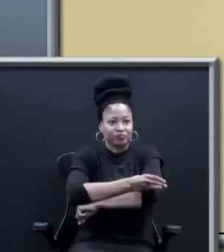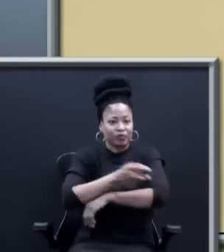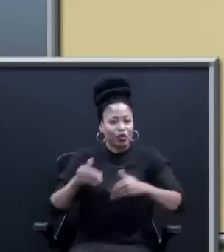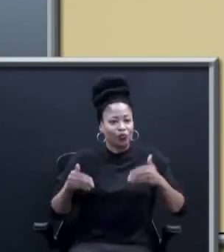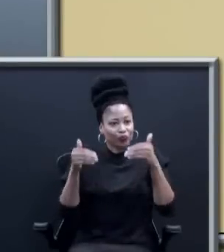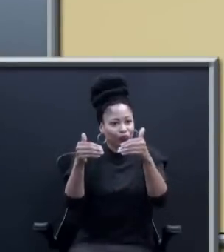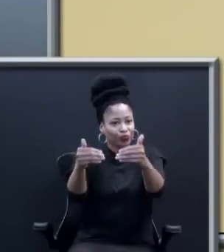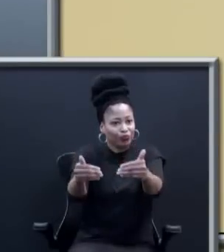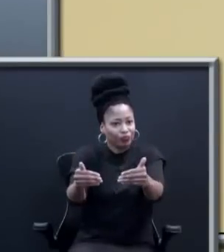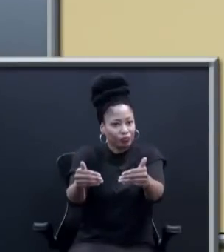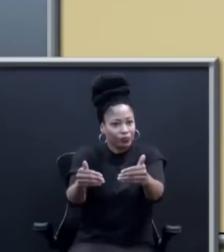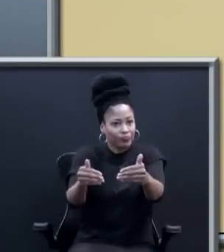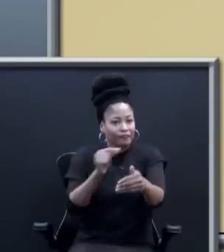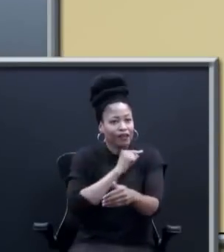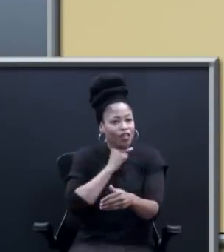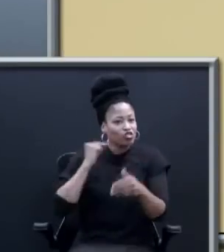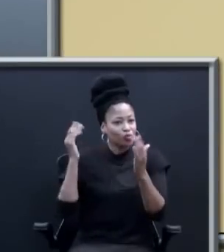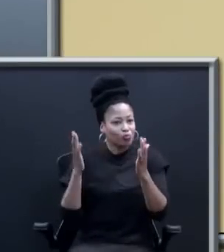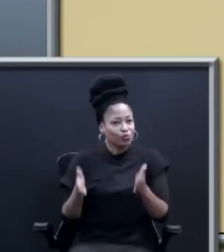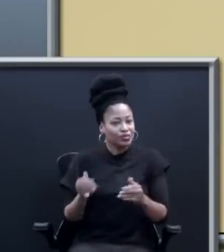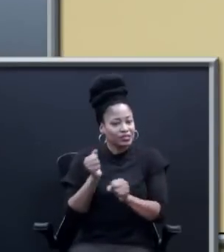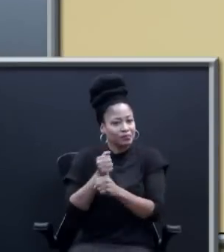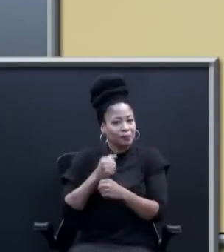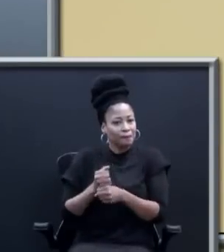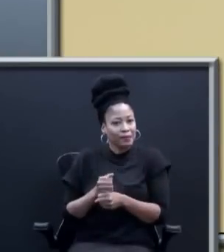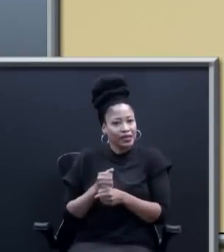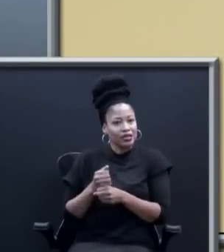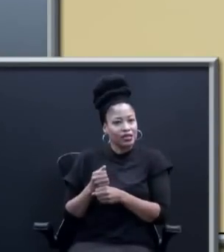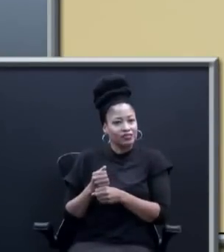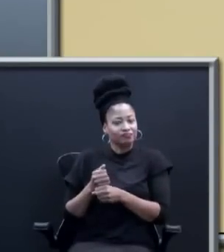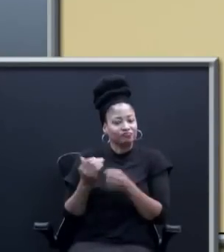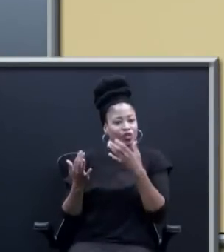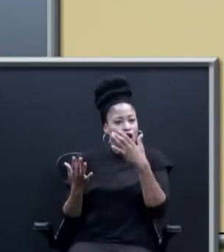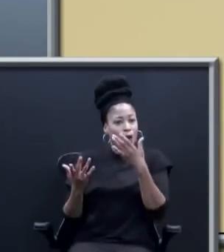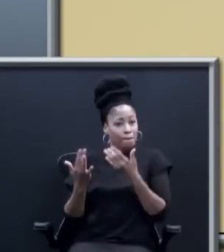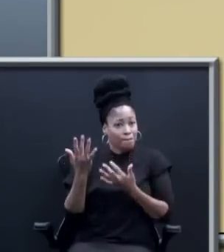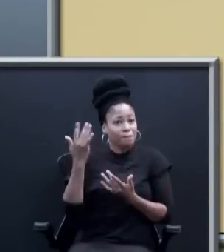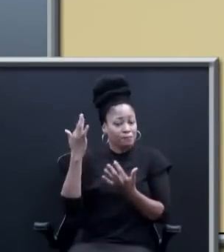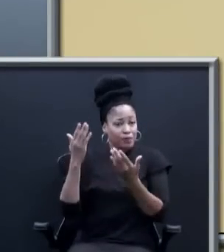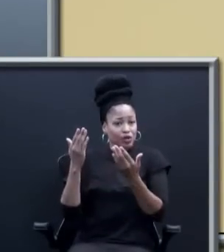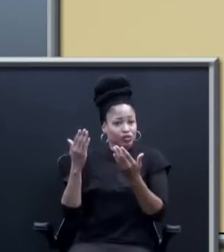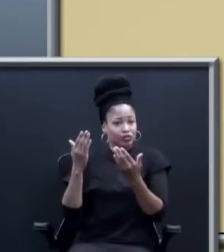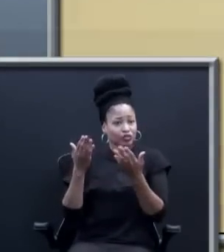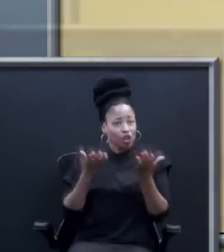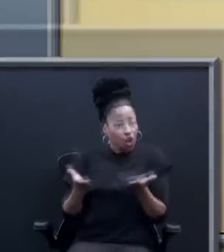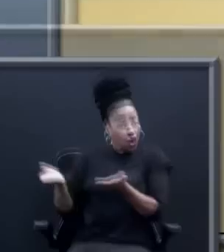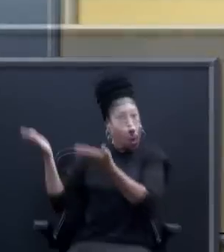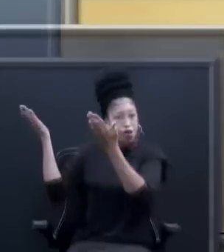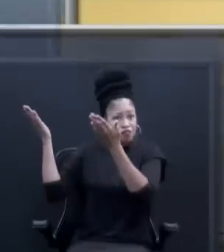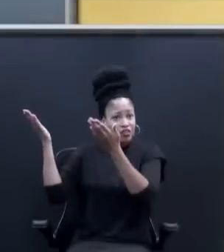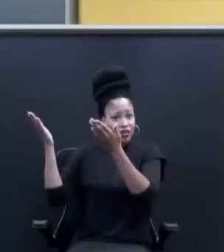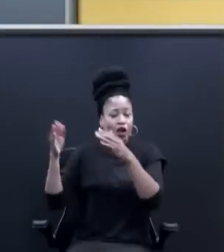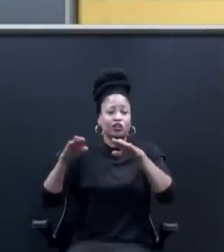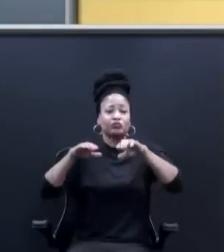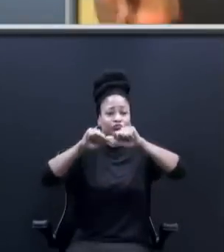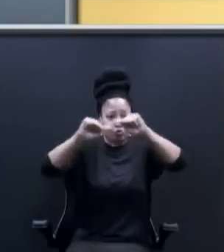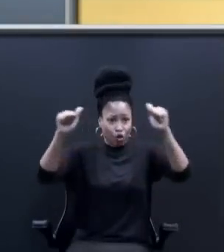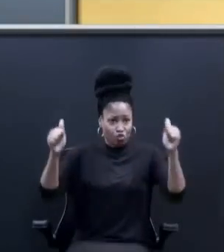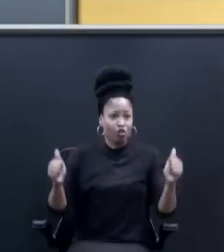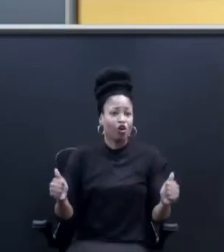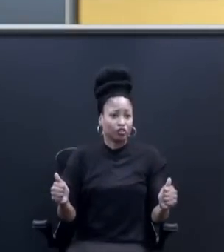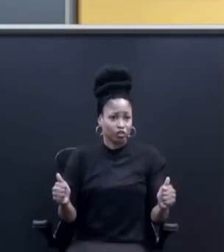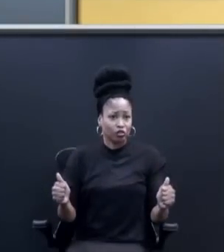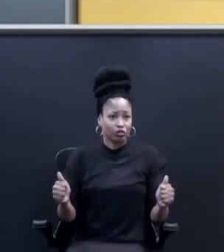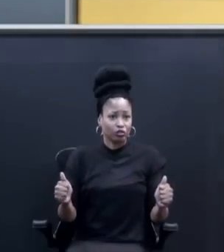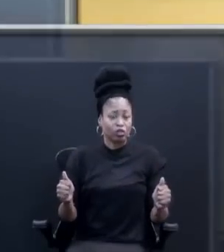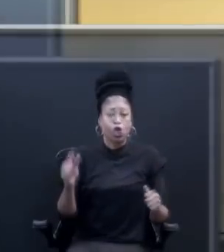Uh-huh. The priest shall make your burnt offerings upon the altar. That is the one that's going to be waved before the Lord. Mm-hmm.